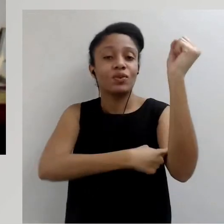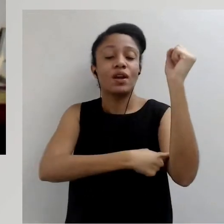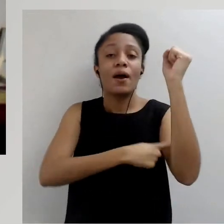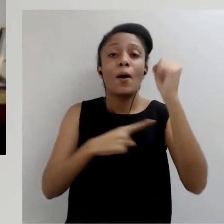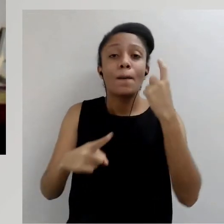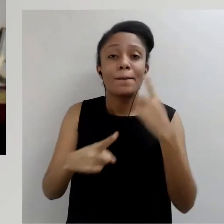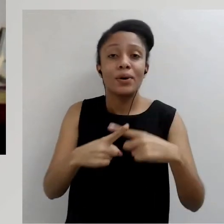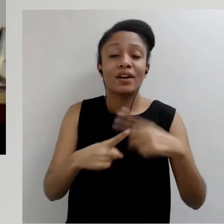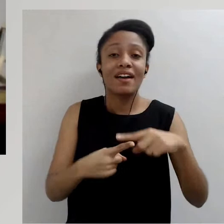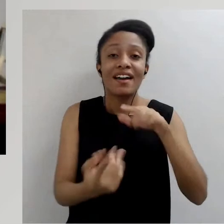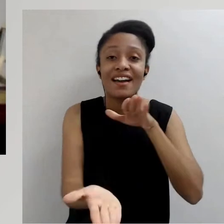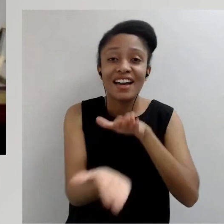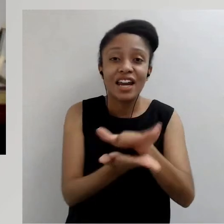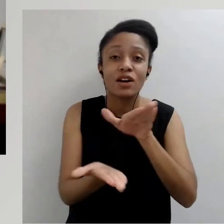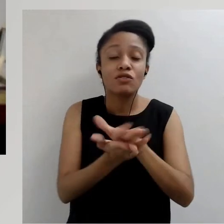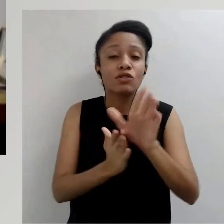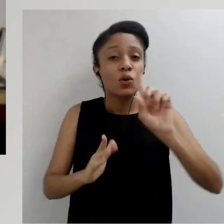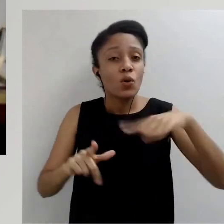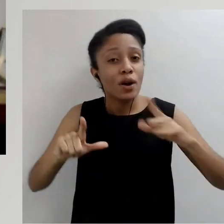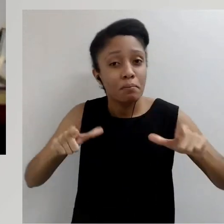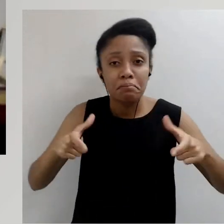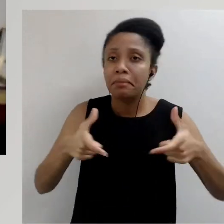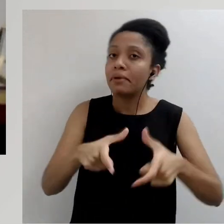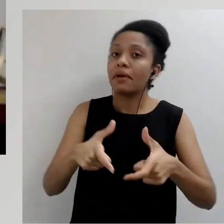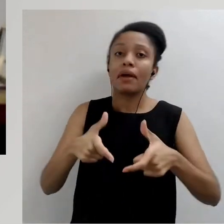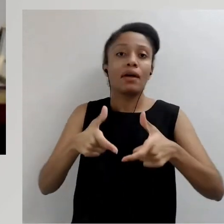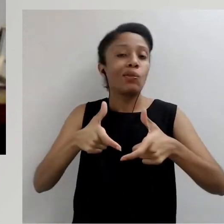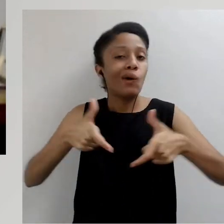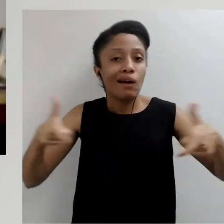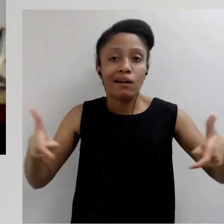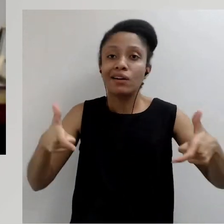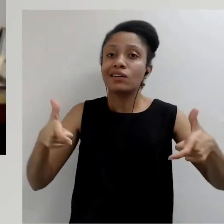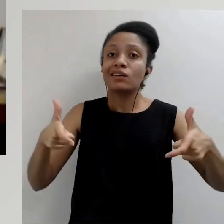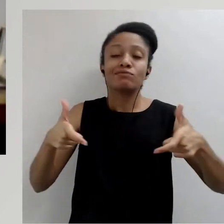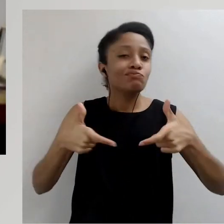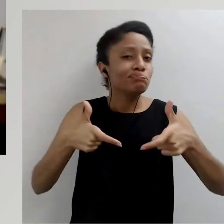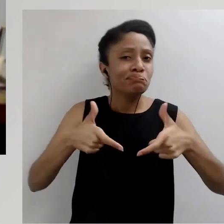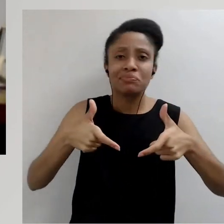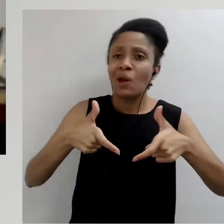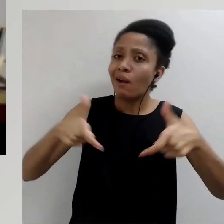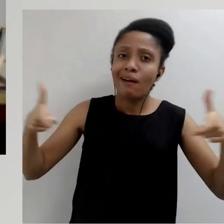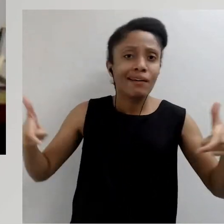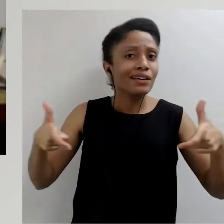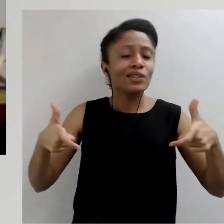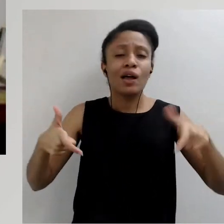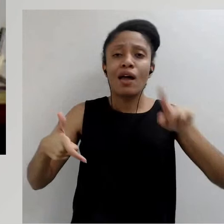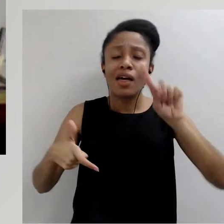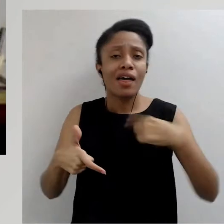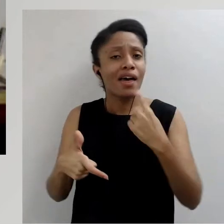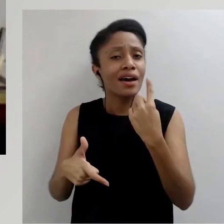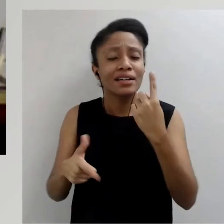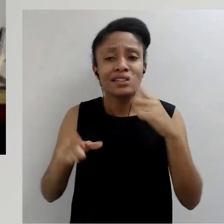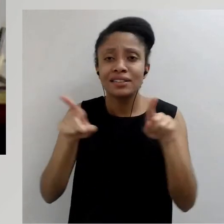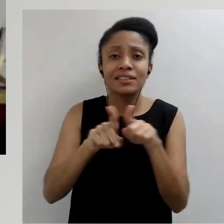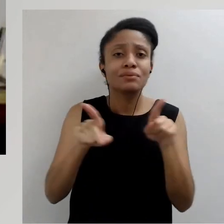going to give us this idea. So we all need to focus in this